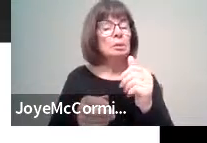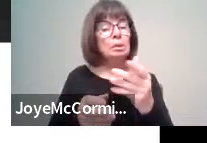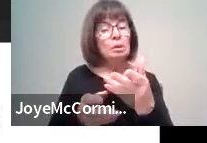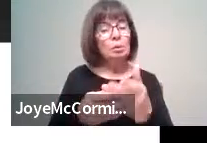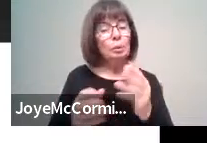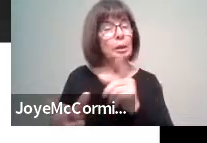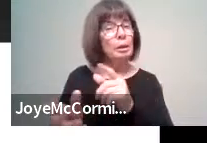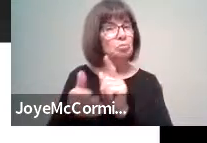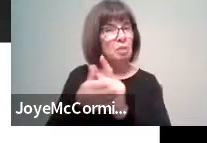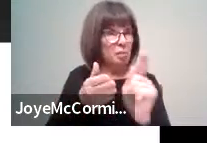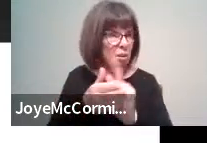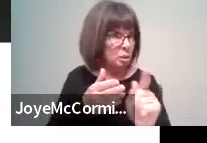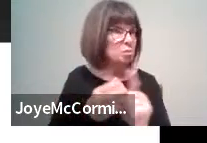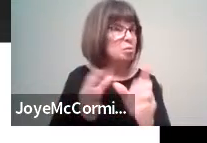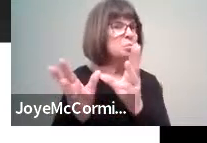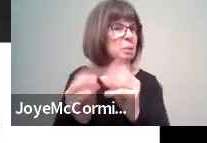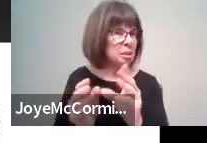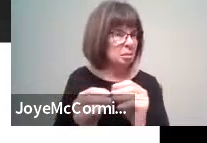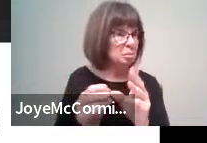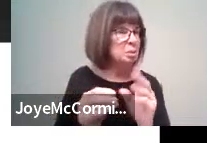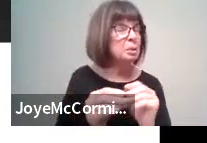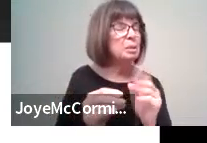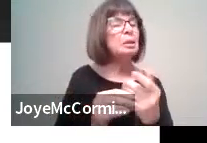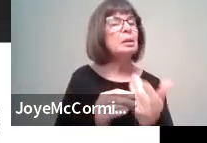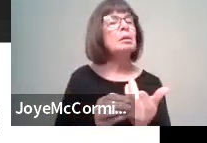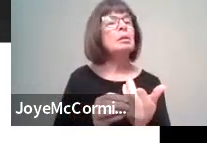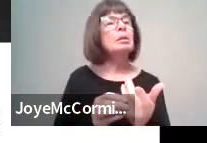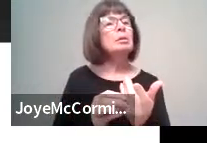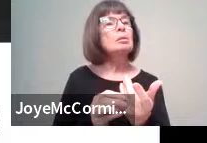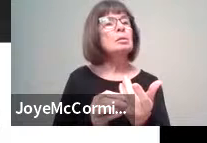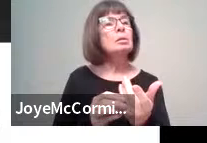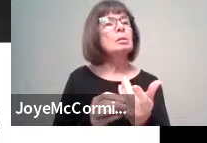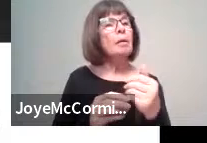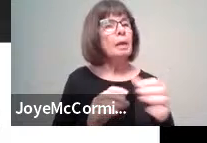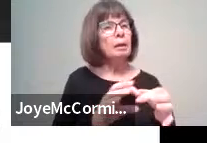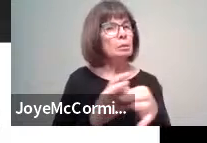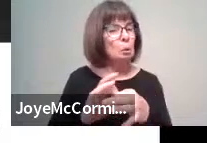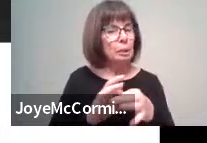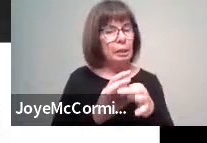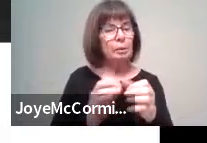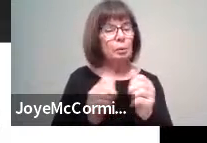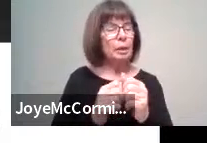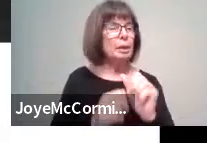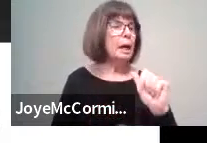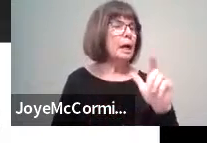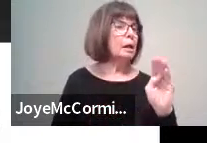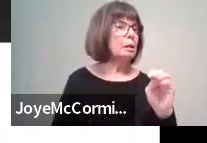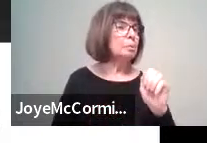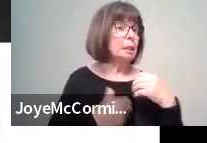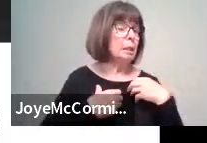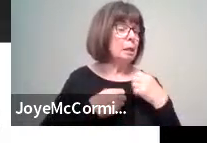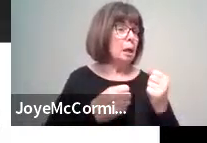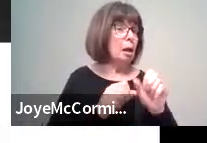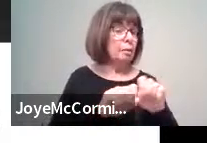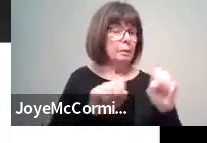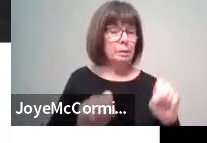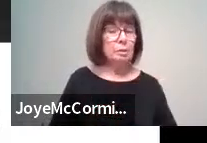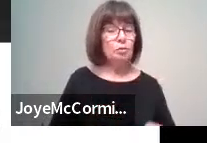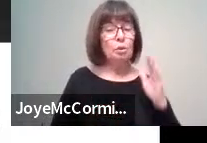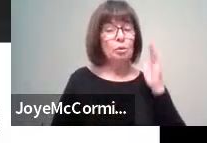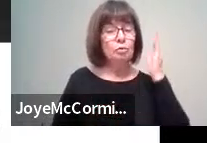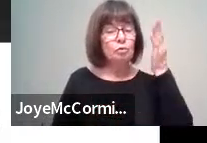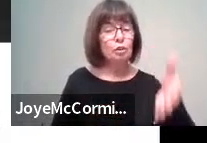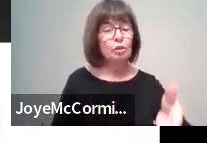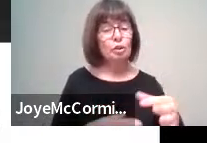on a weekly basis. And then we also are coordinating with Alameda Health System for a future telemedicine option,